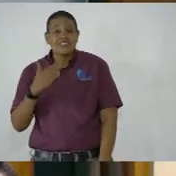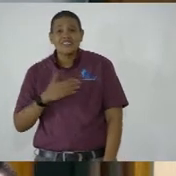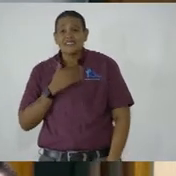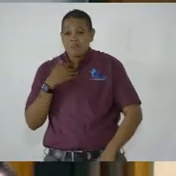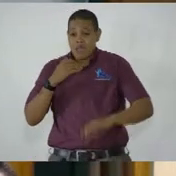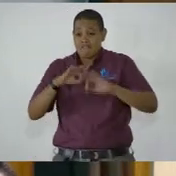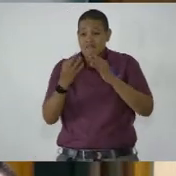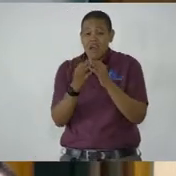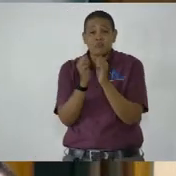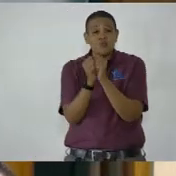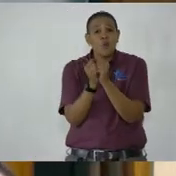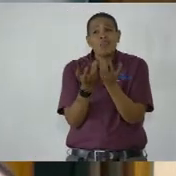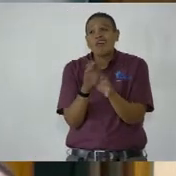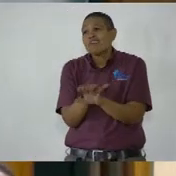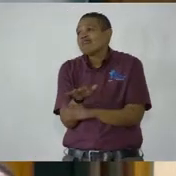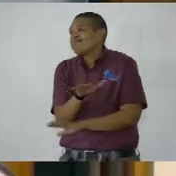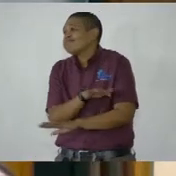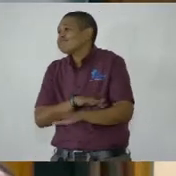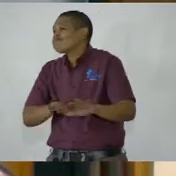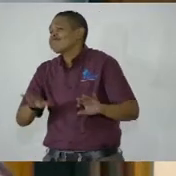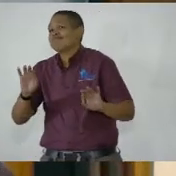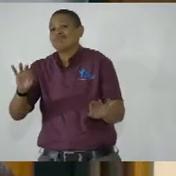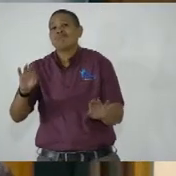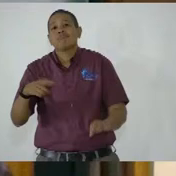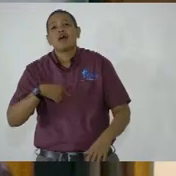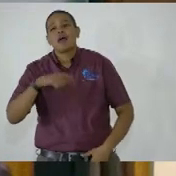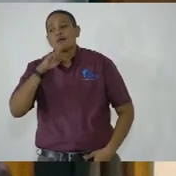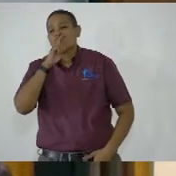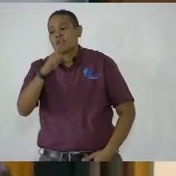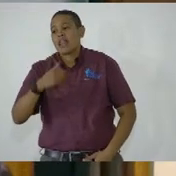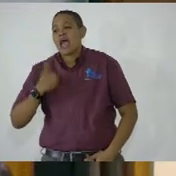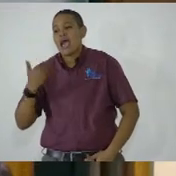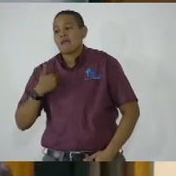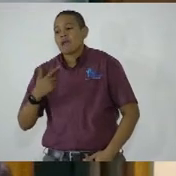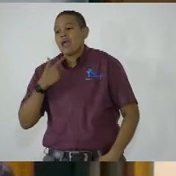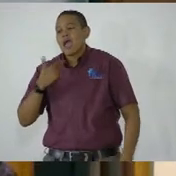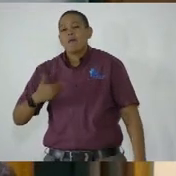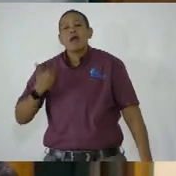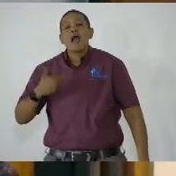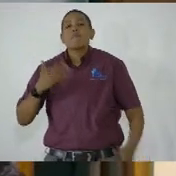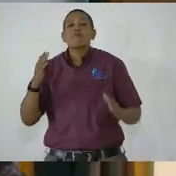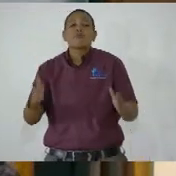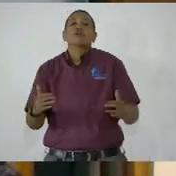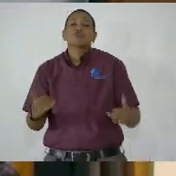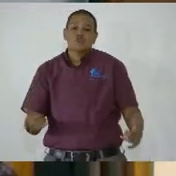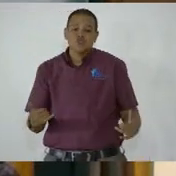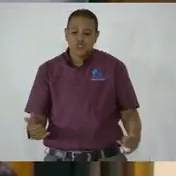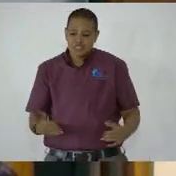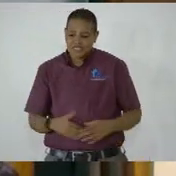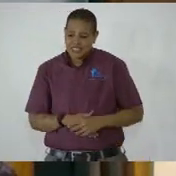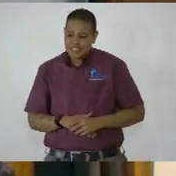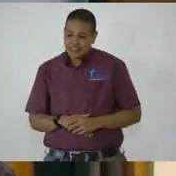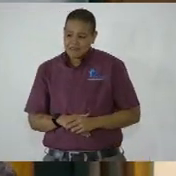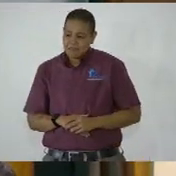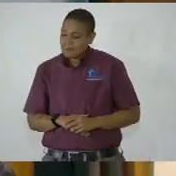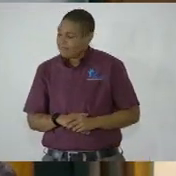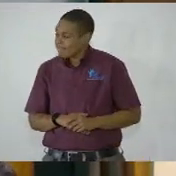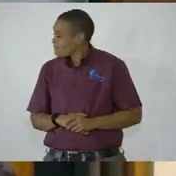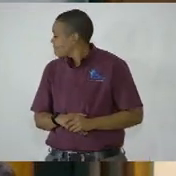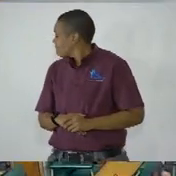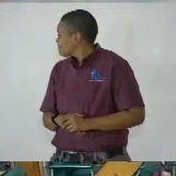family is together, and I am really, really happy. I'm a happy person. God bless you.